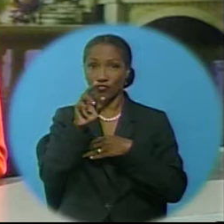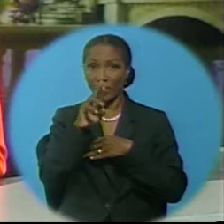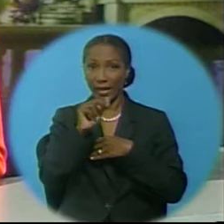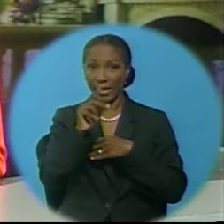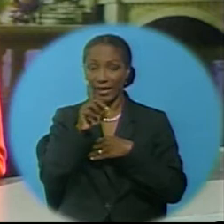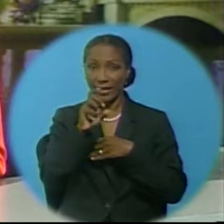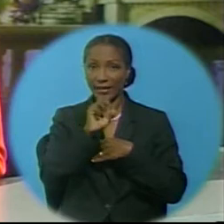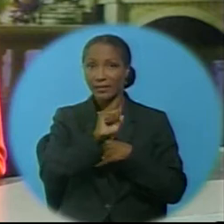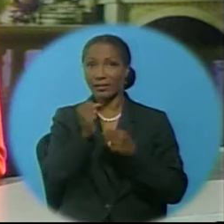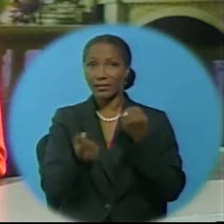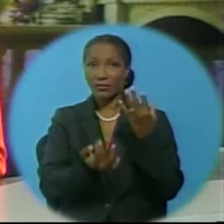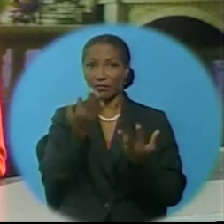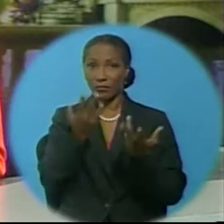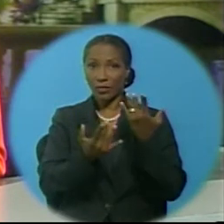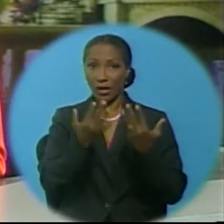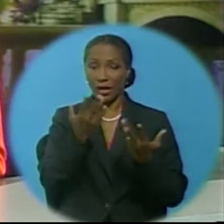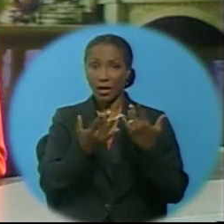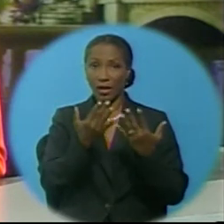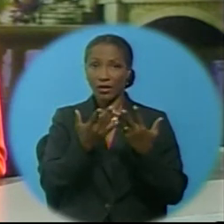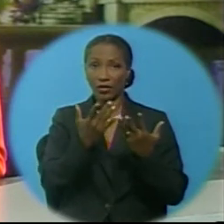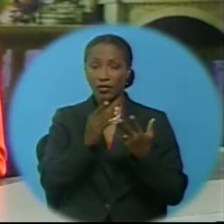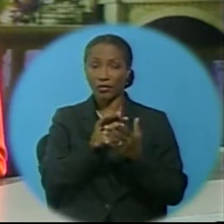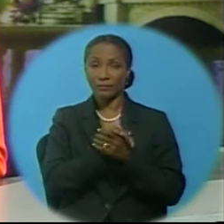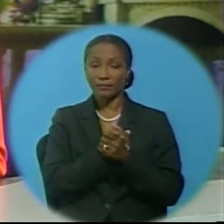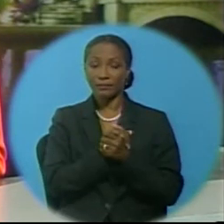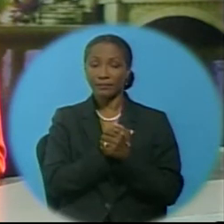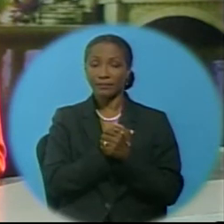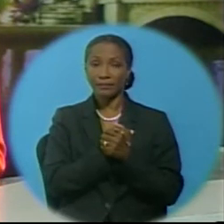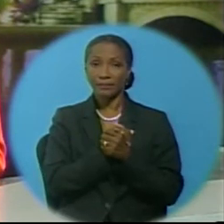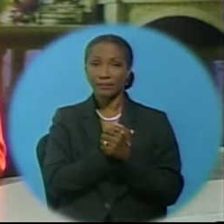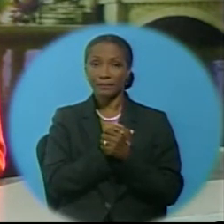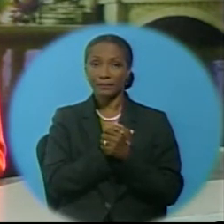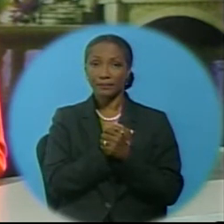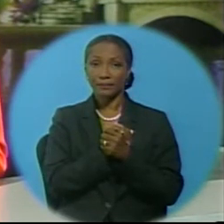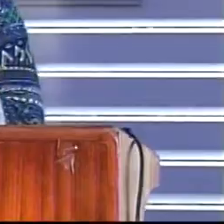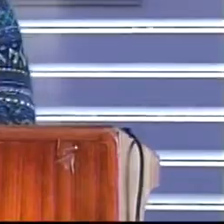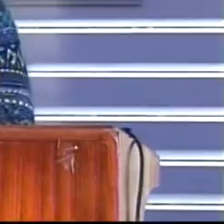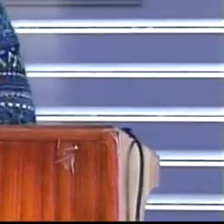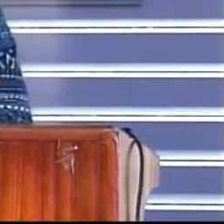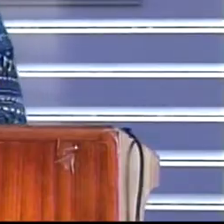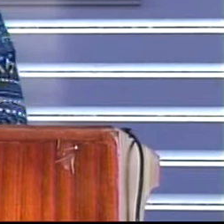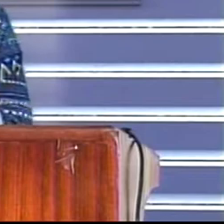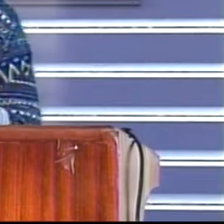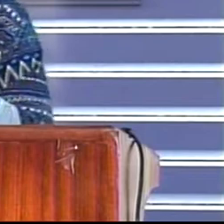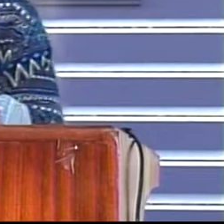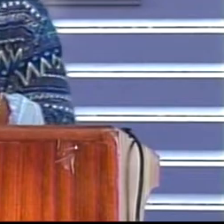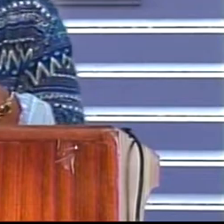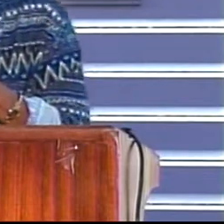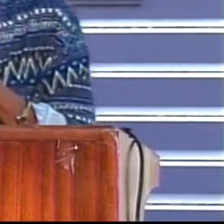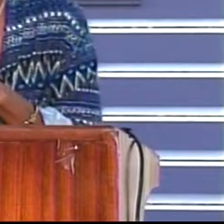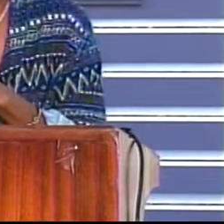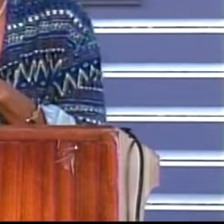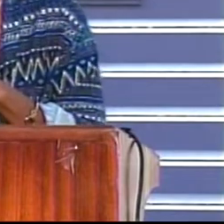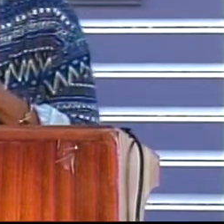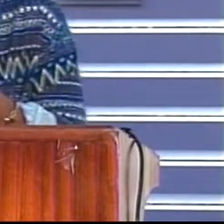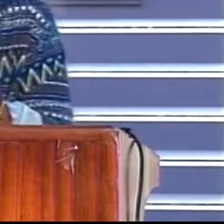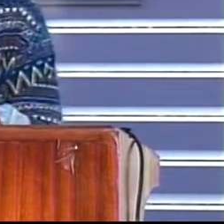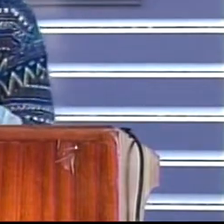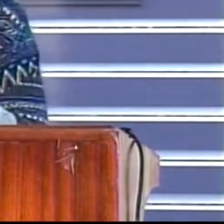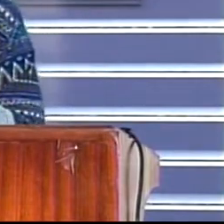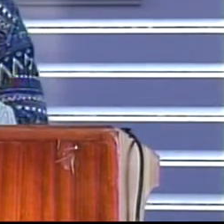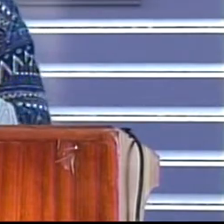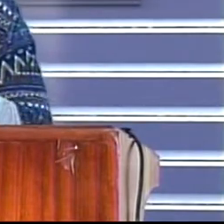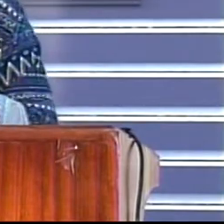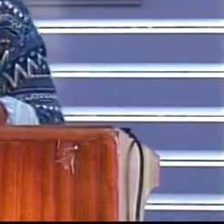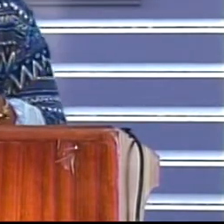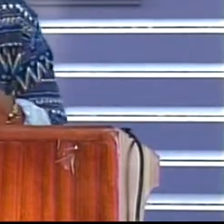Esther Bayer, says fire and its hazards are real. We won't tell the chief fire officer how to do his job because it's different things for